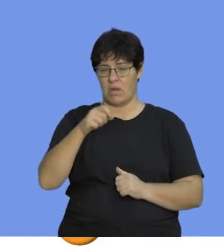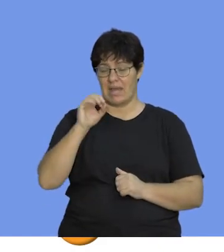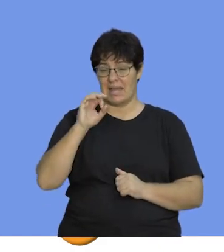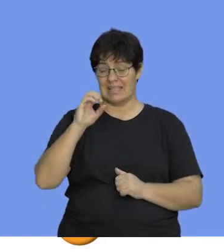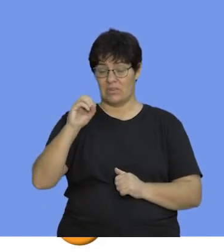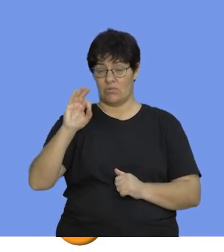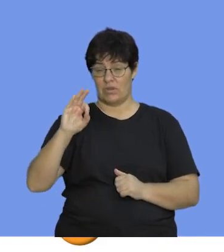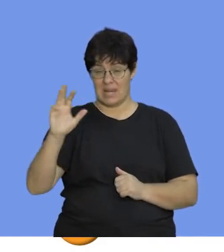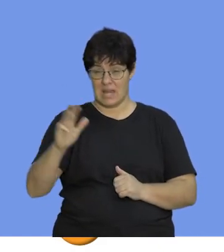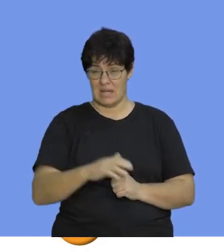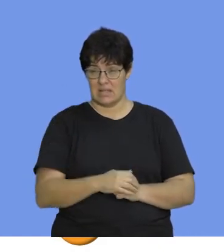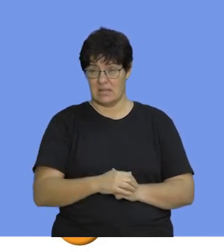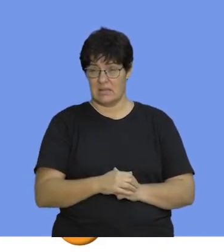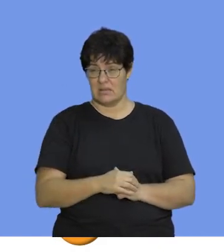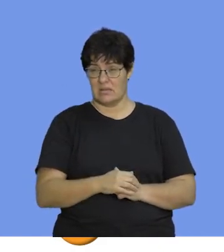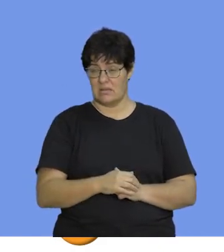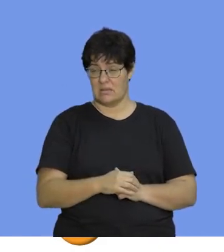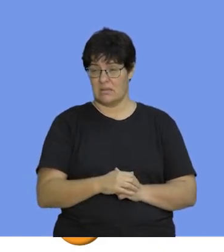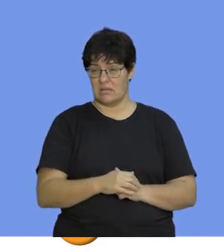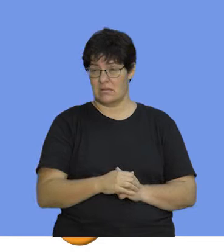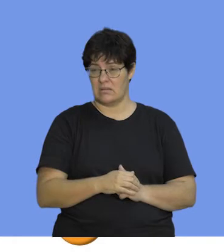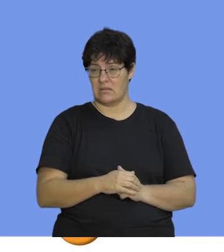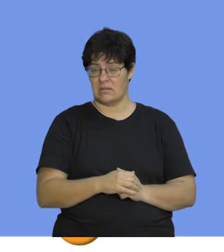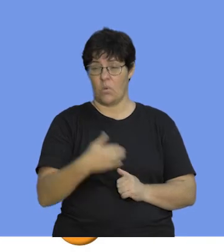already that is 0.039. So we need